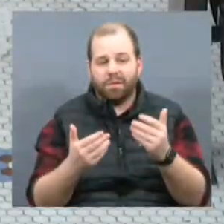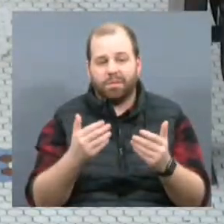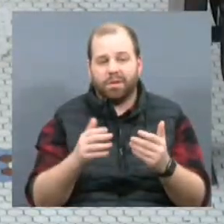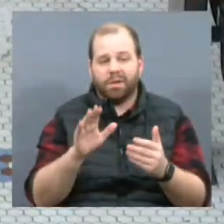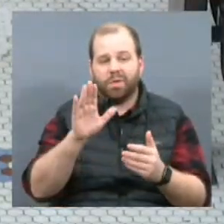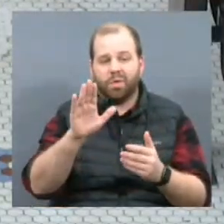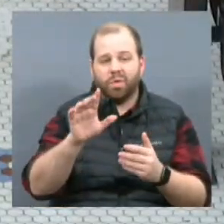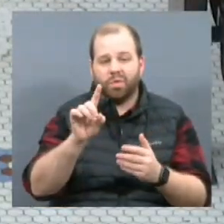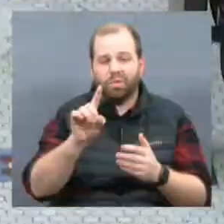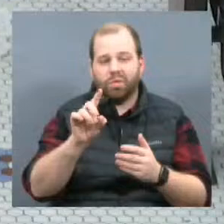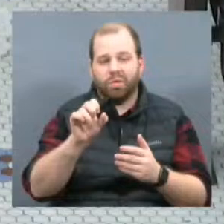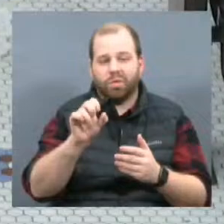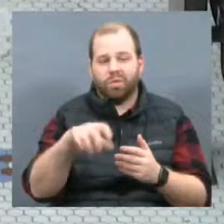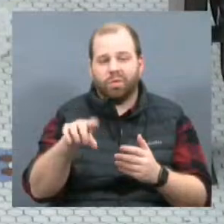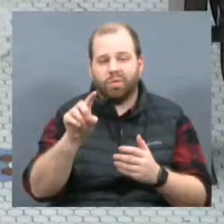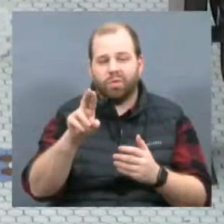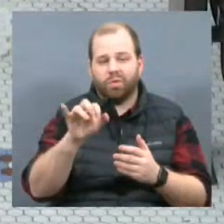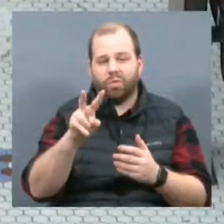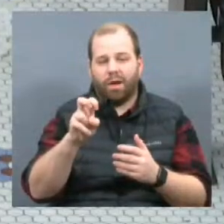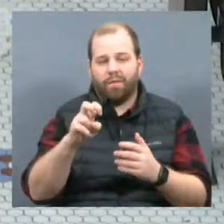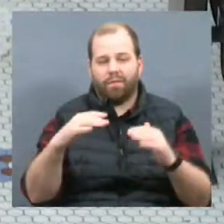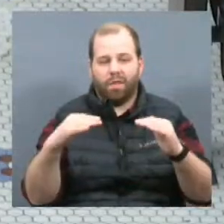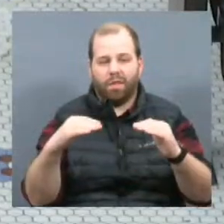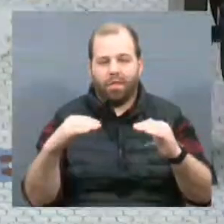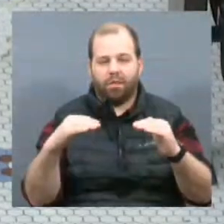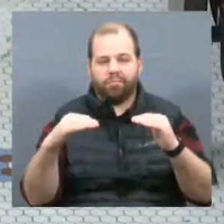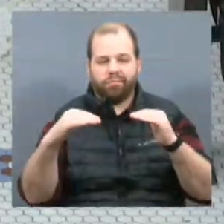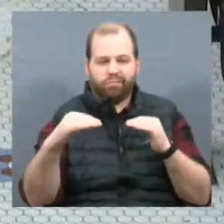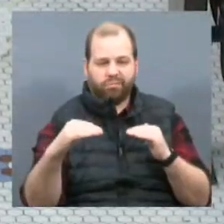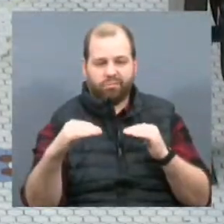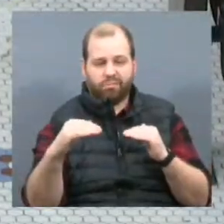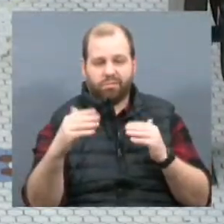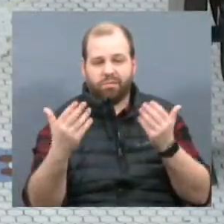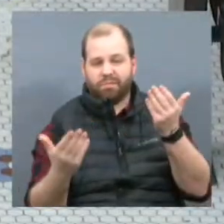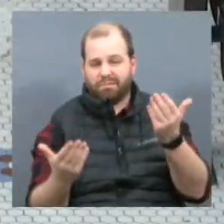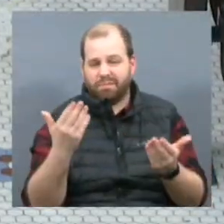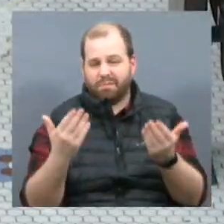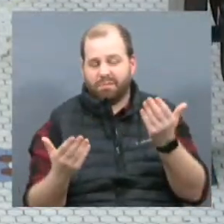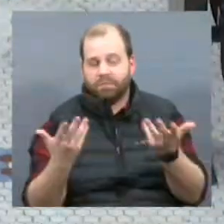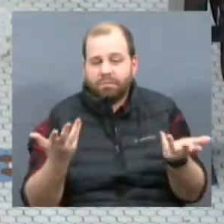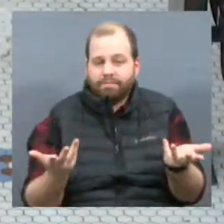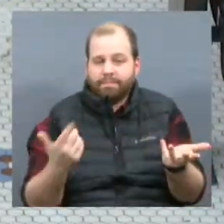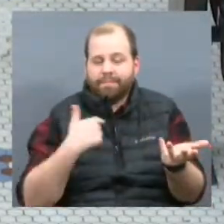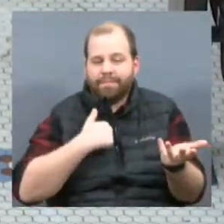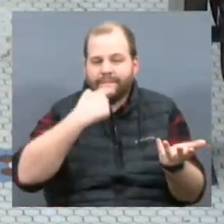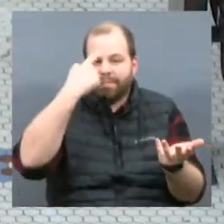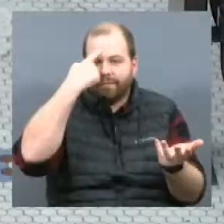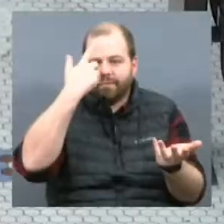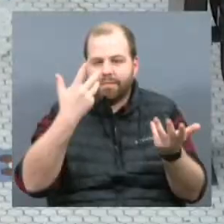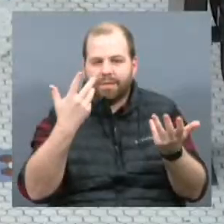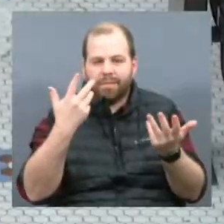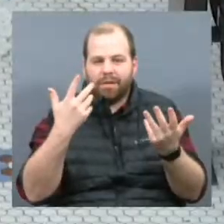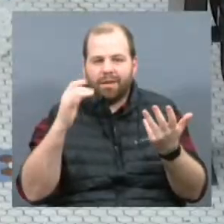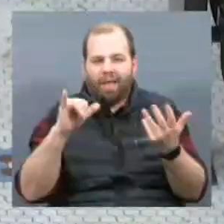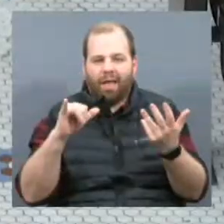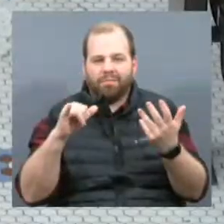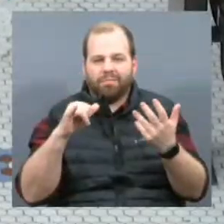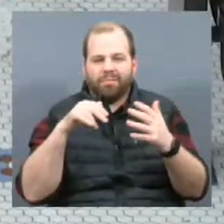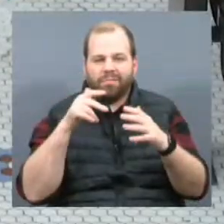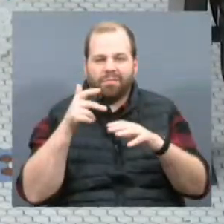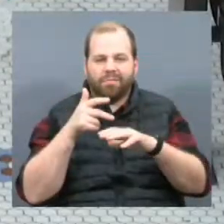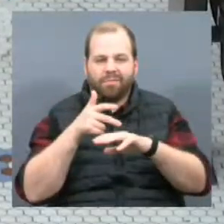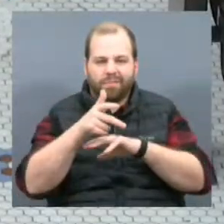drives, entrance and exit, away from ours? Because I just think that in and out is just going to